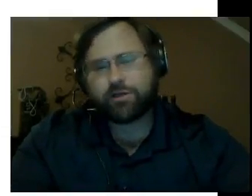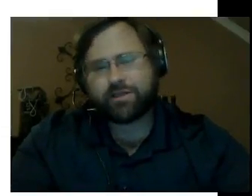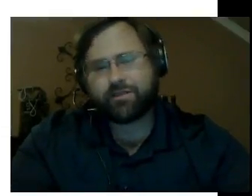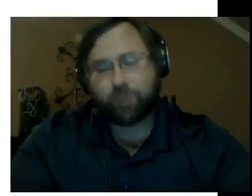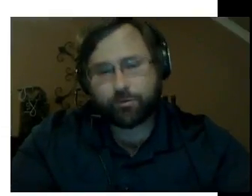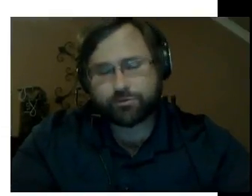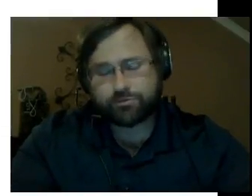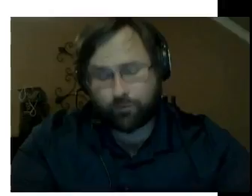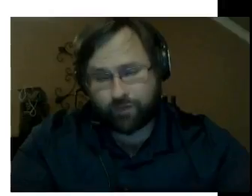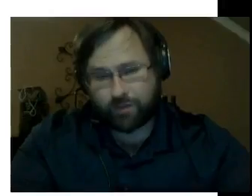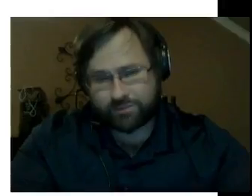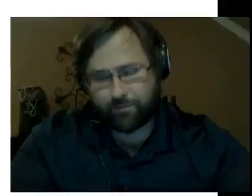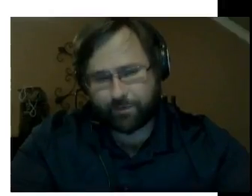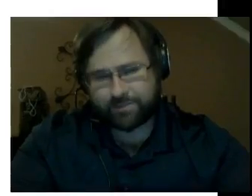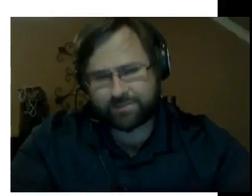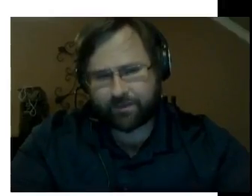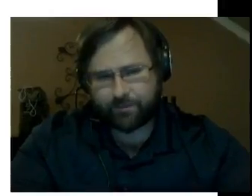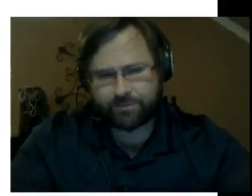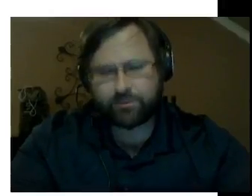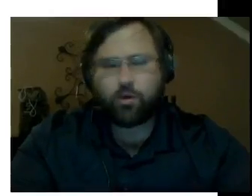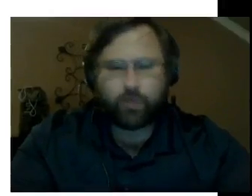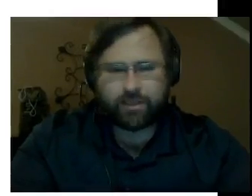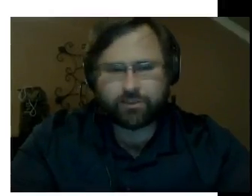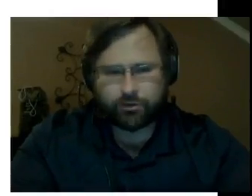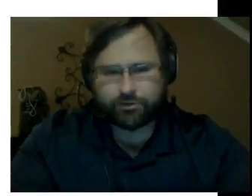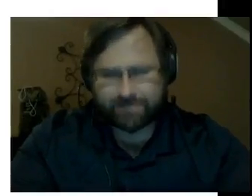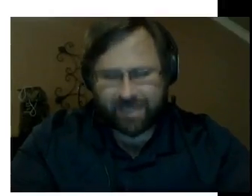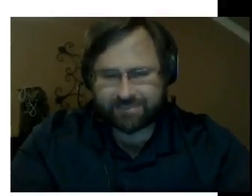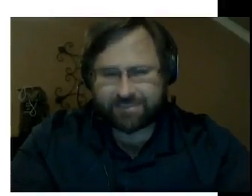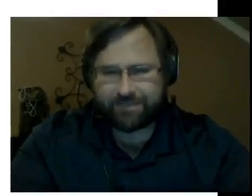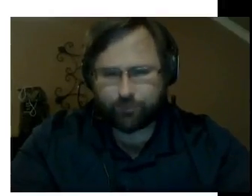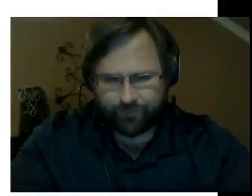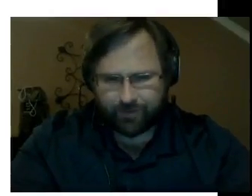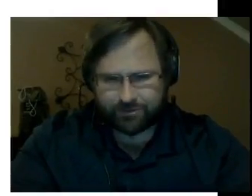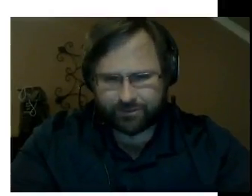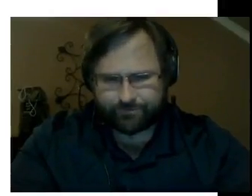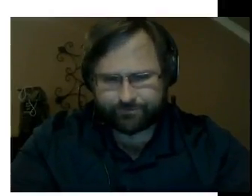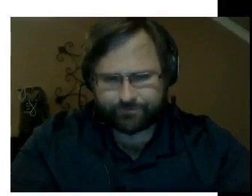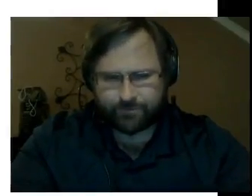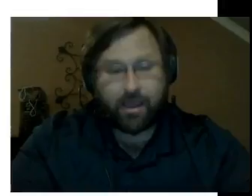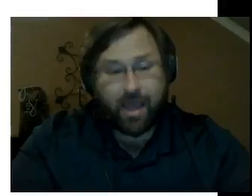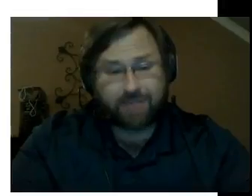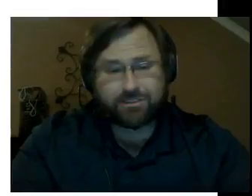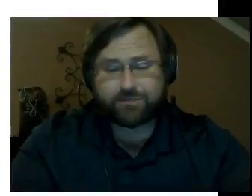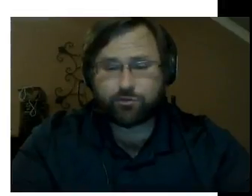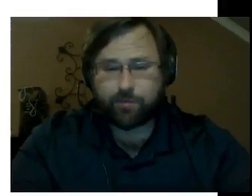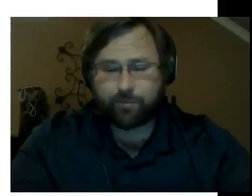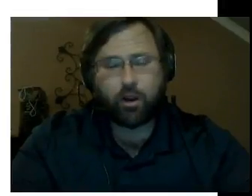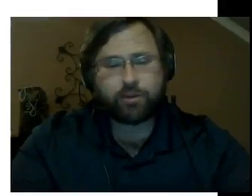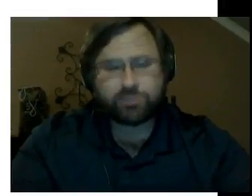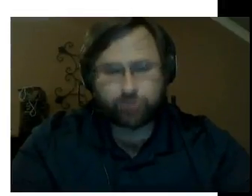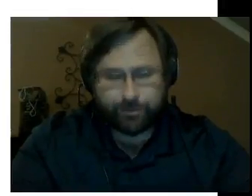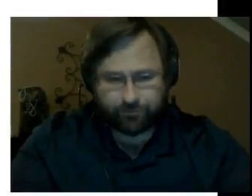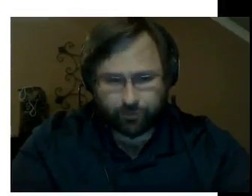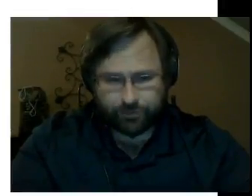Now that we've looked at the verbal morphology of American Sign Language, we can turn to its adjectival morphology. Adjectives, you'll remember,